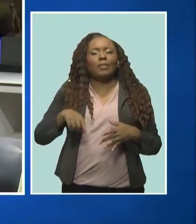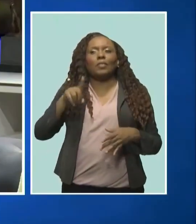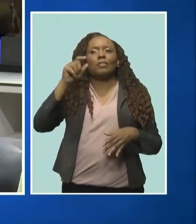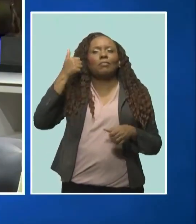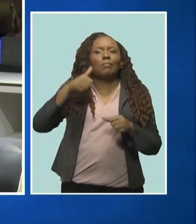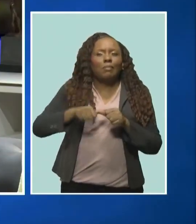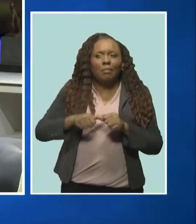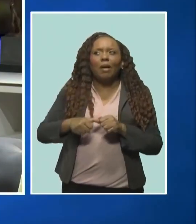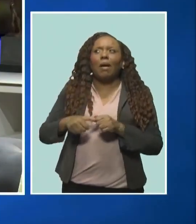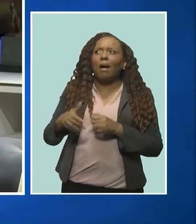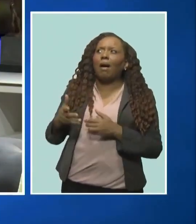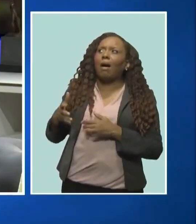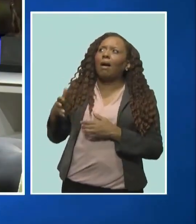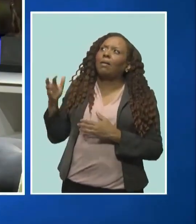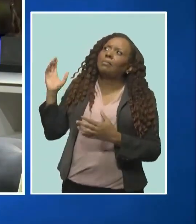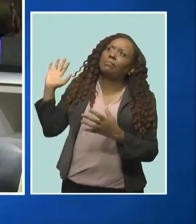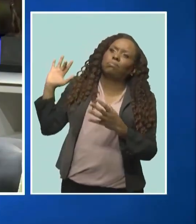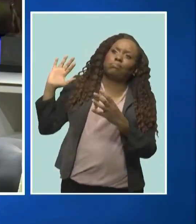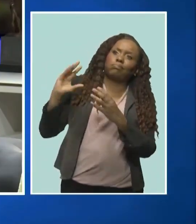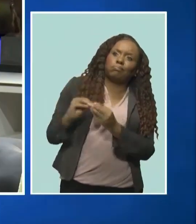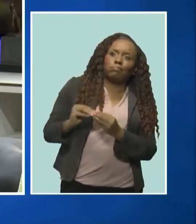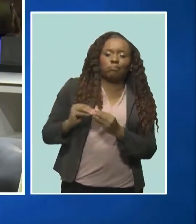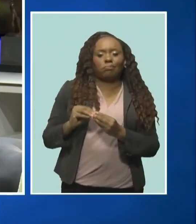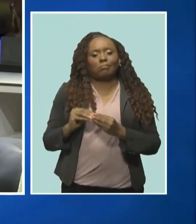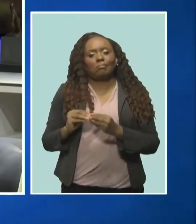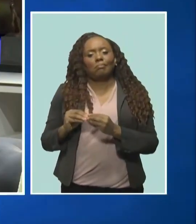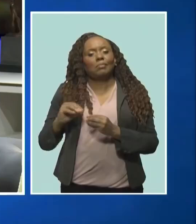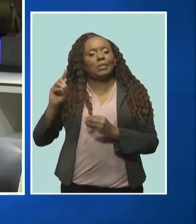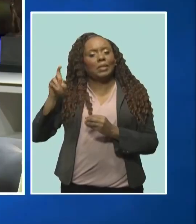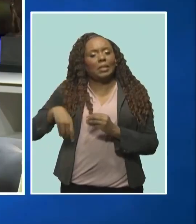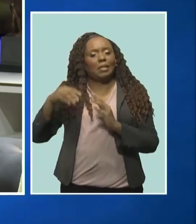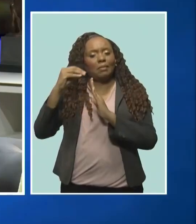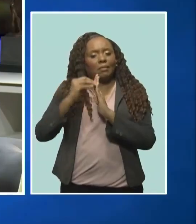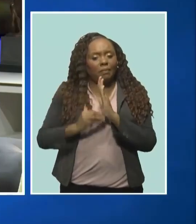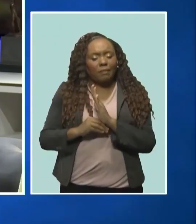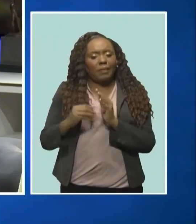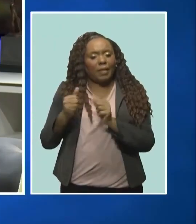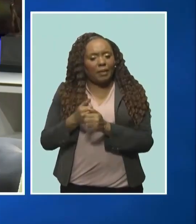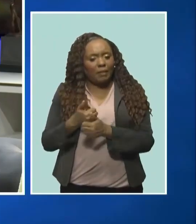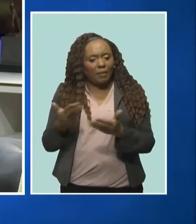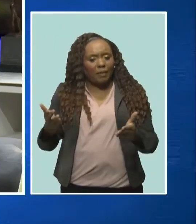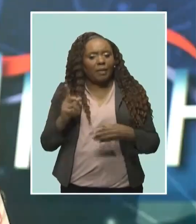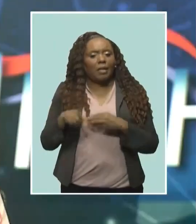again, we want to make sure that we can document what we have left.